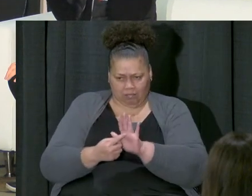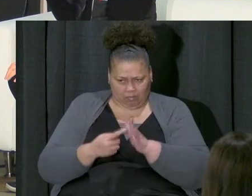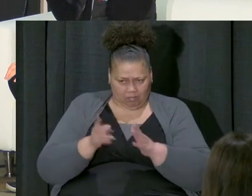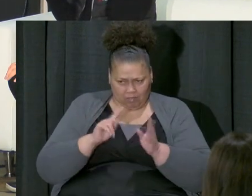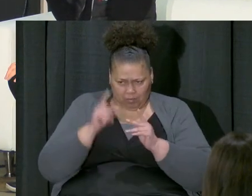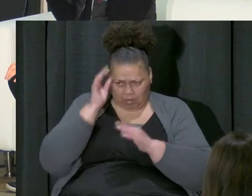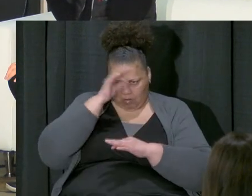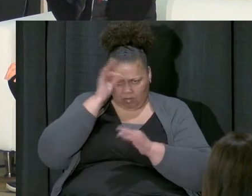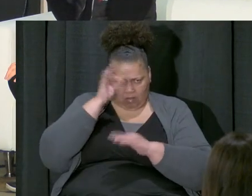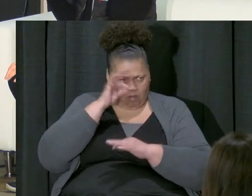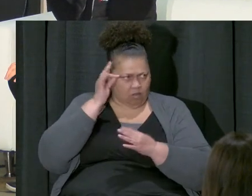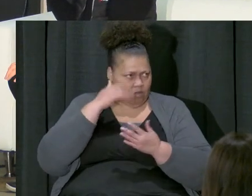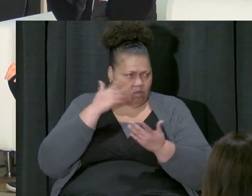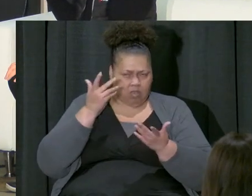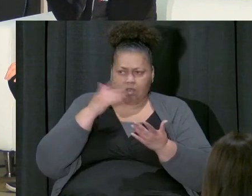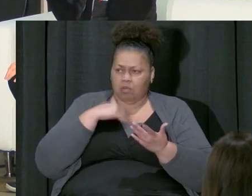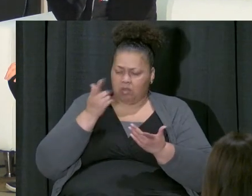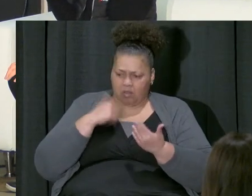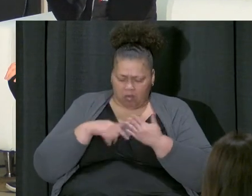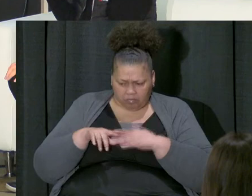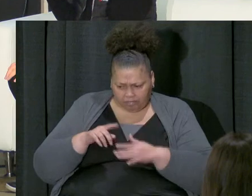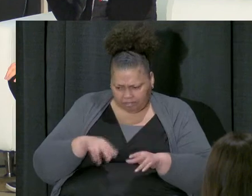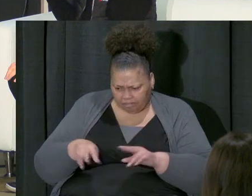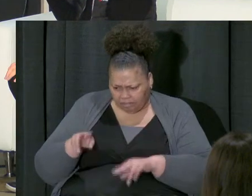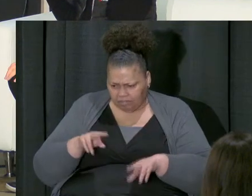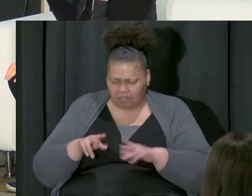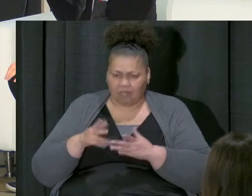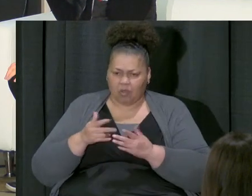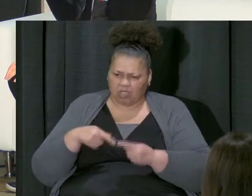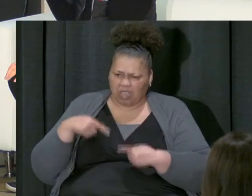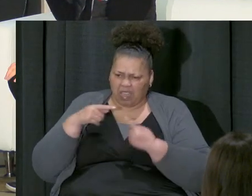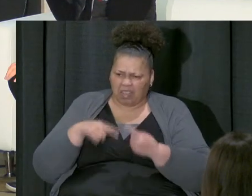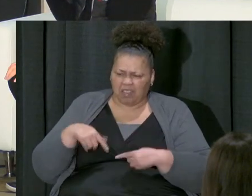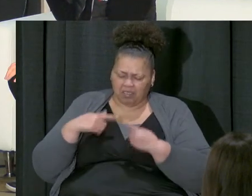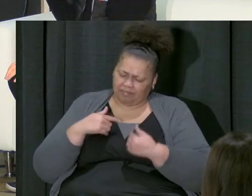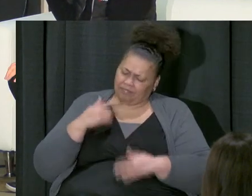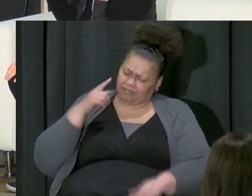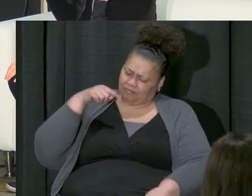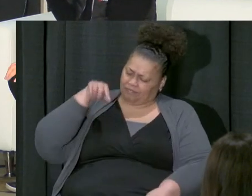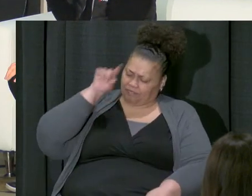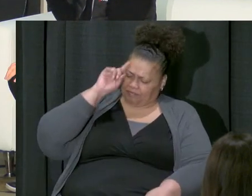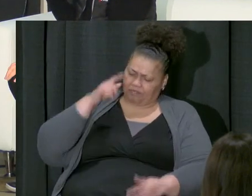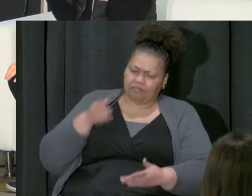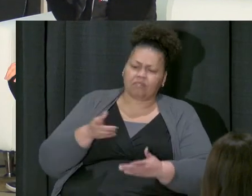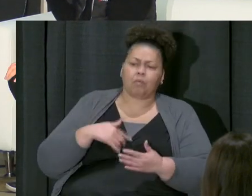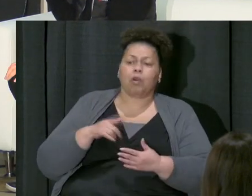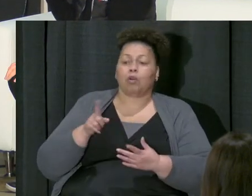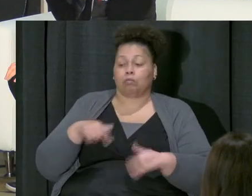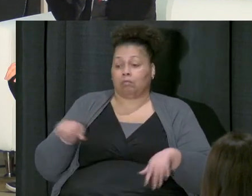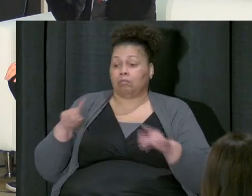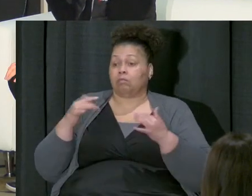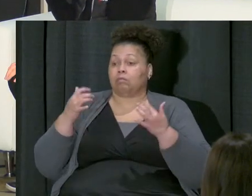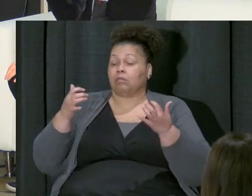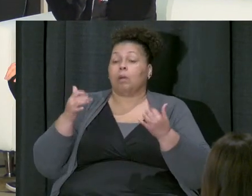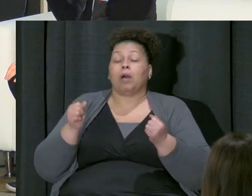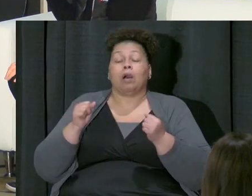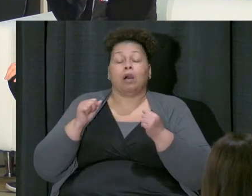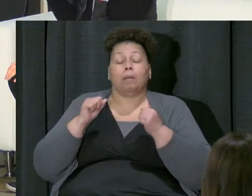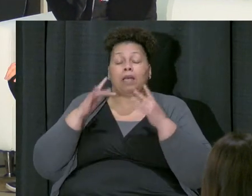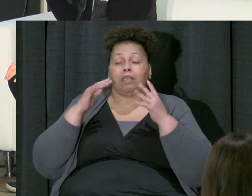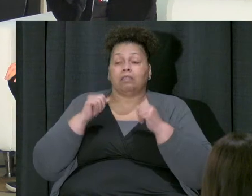through life. But you'd be amazed, I think our audience would be amazed, at how many people actually have a form of